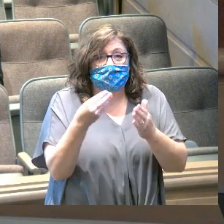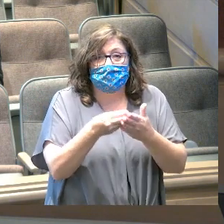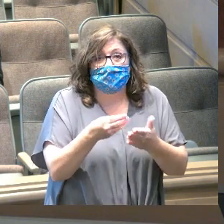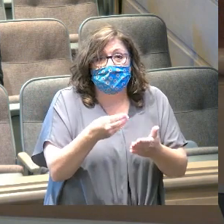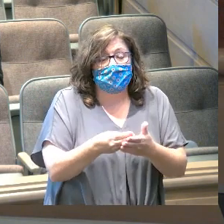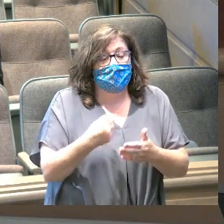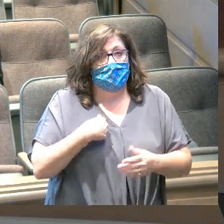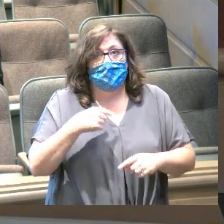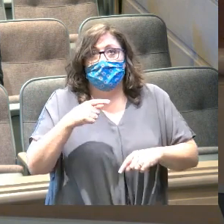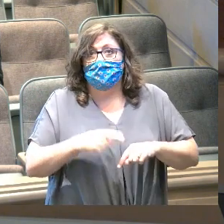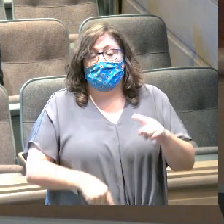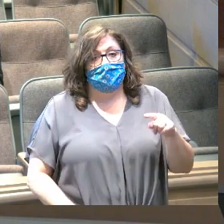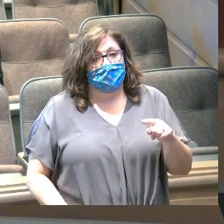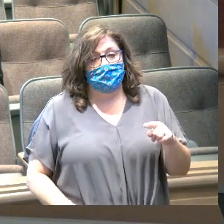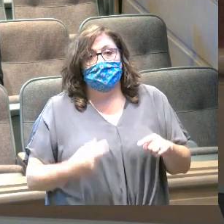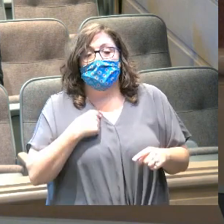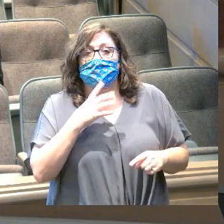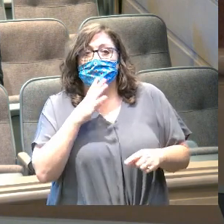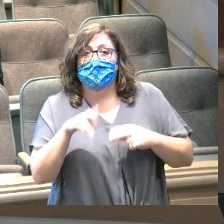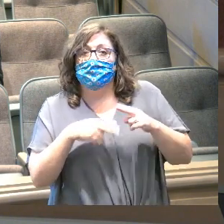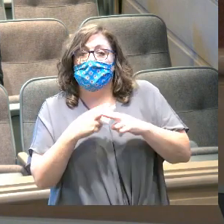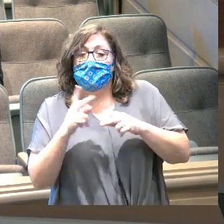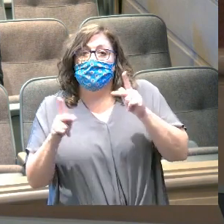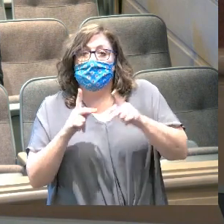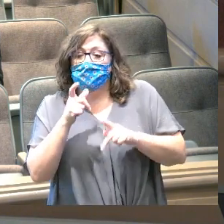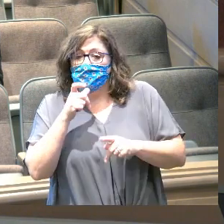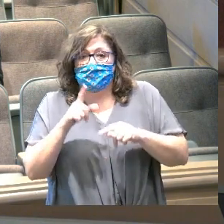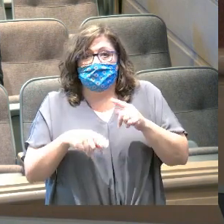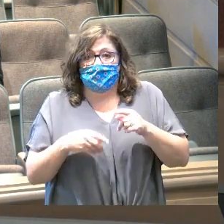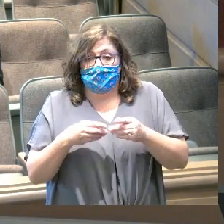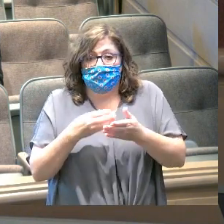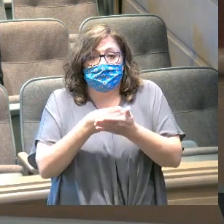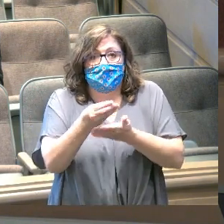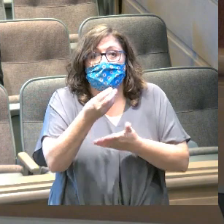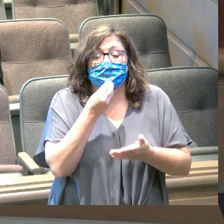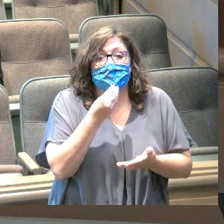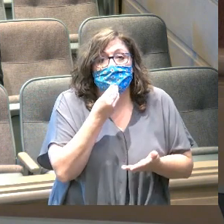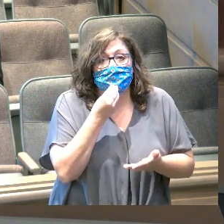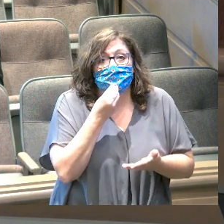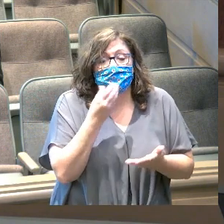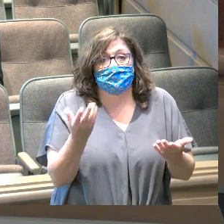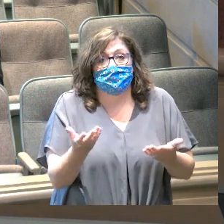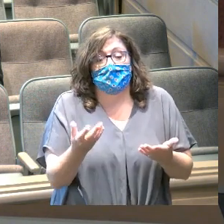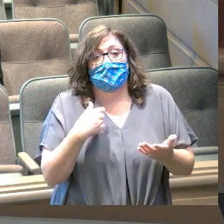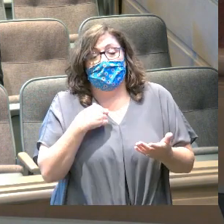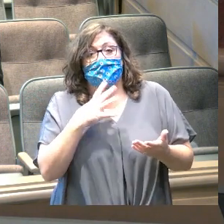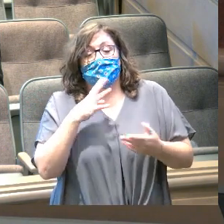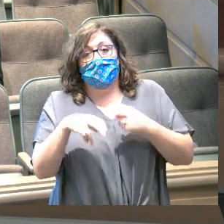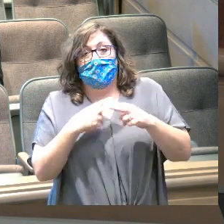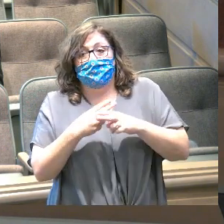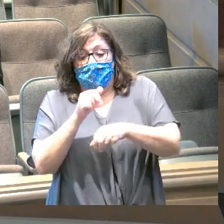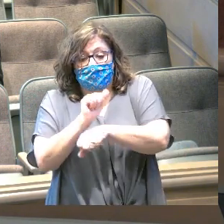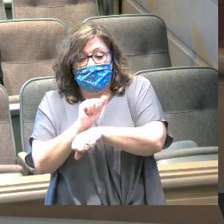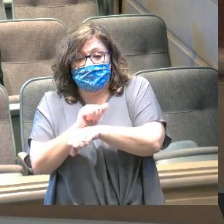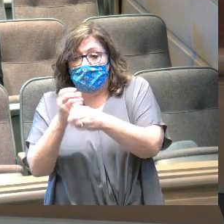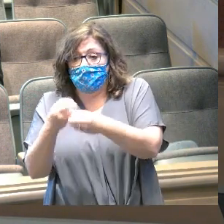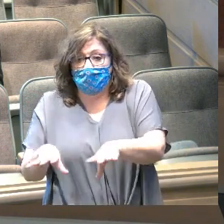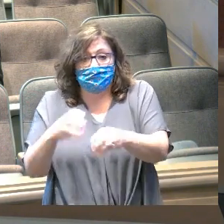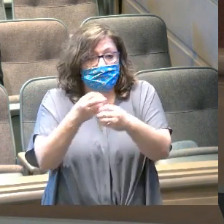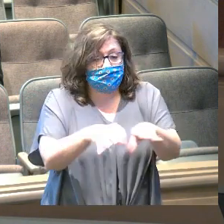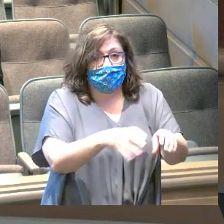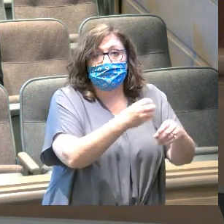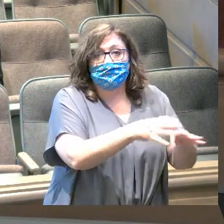for the city or the county. I'm talking about the people that can't put food on the table. I'm talking about the jobs that are lost, the people